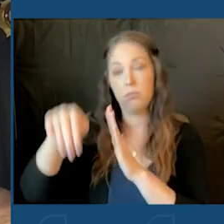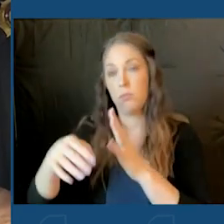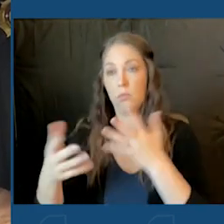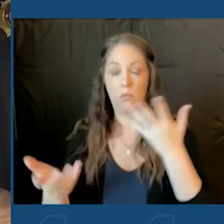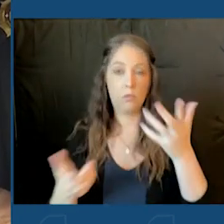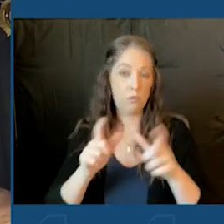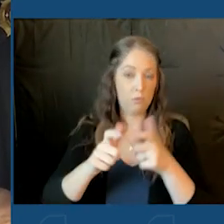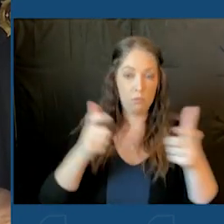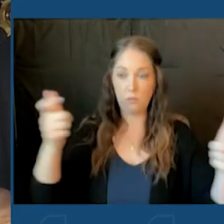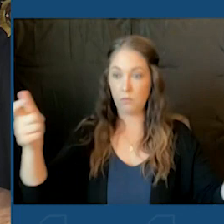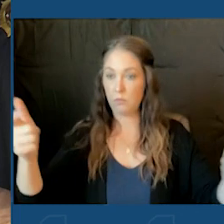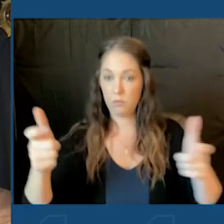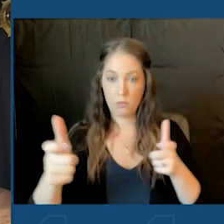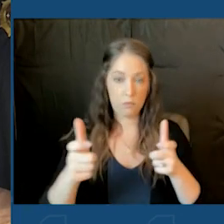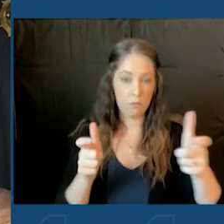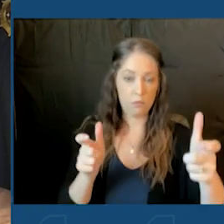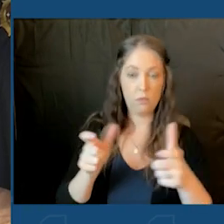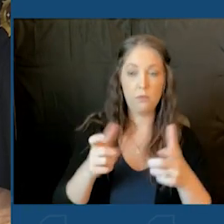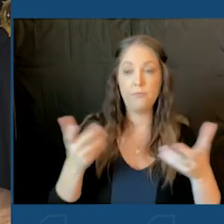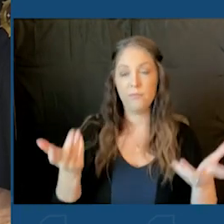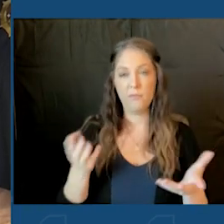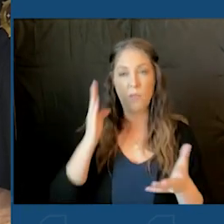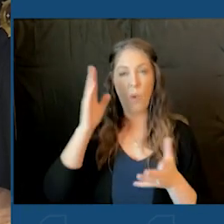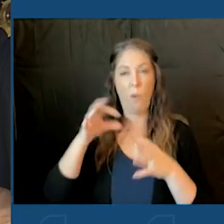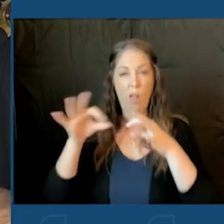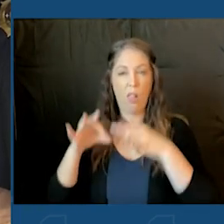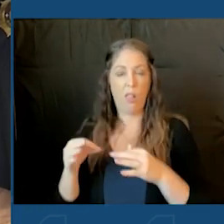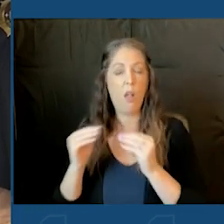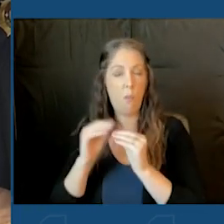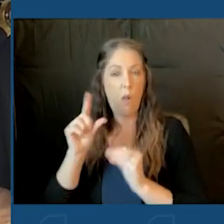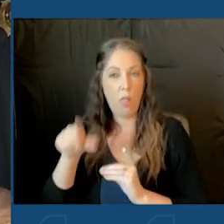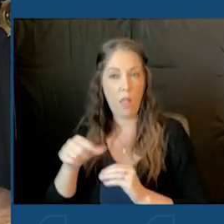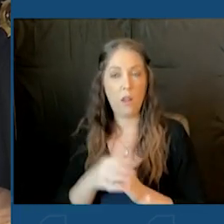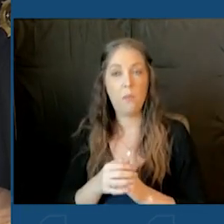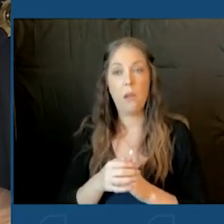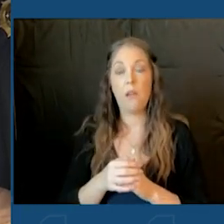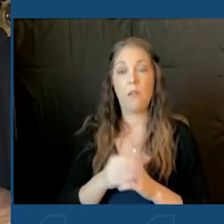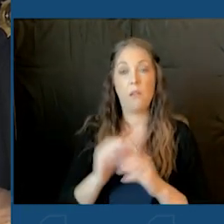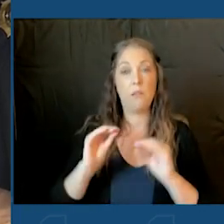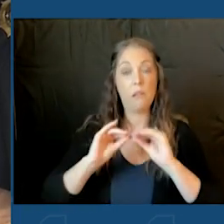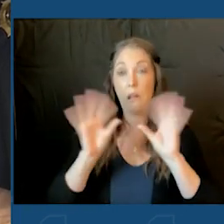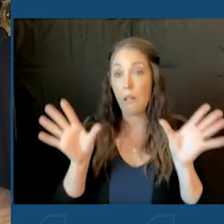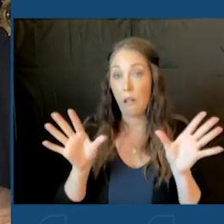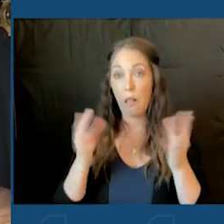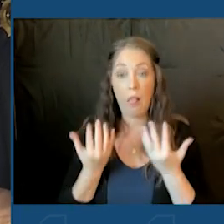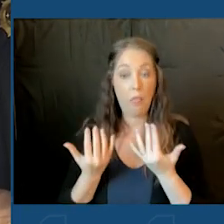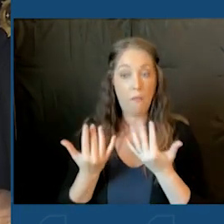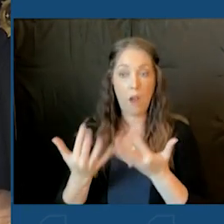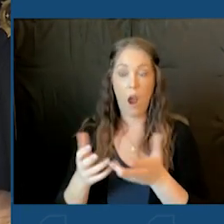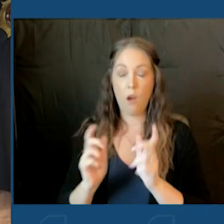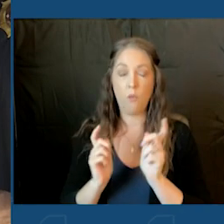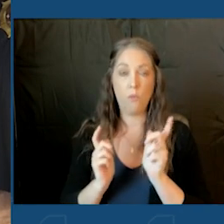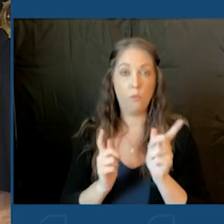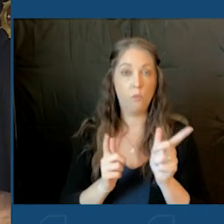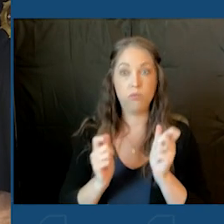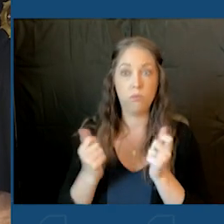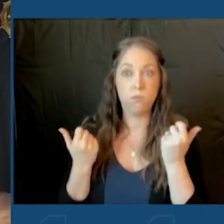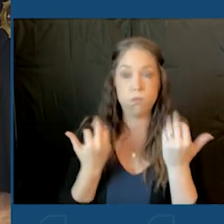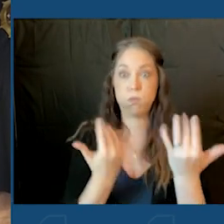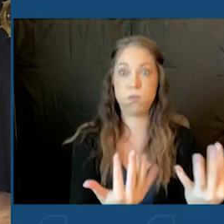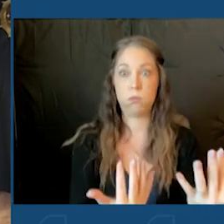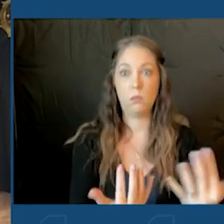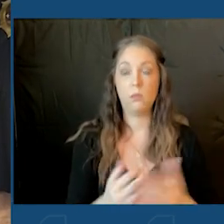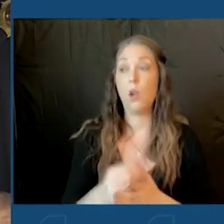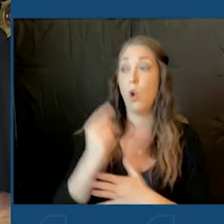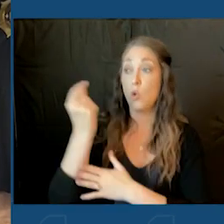description on the life of a fire, but that's what's going on. But clearly the fire has been moving quickly. The Tuesday night's rainstorm was somewhat helpful.